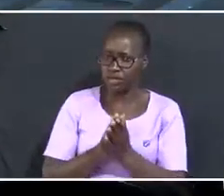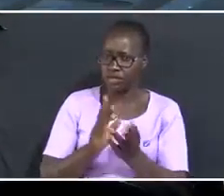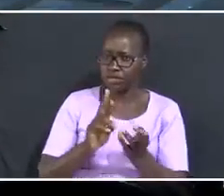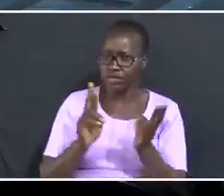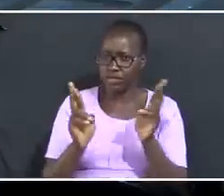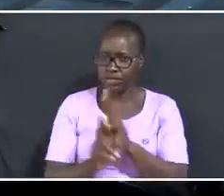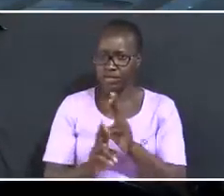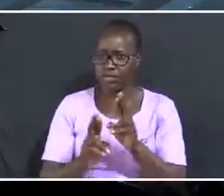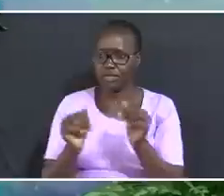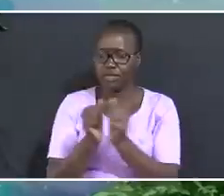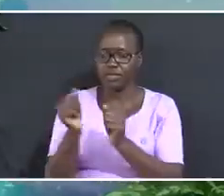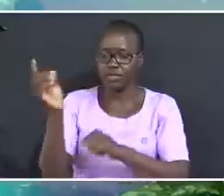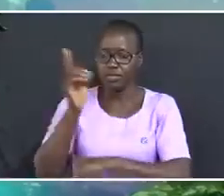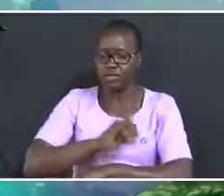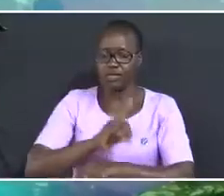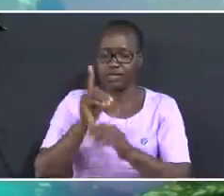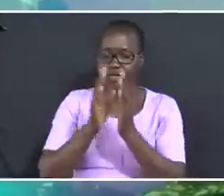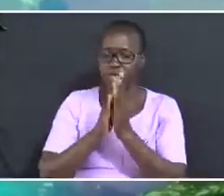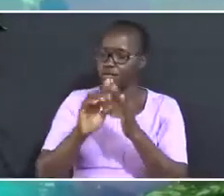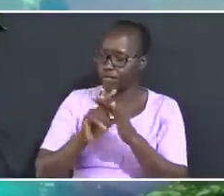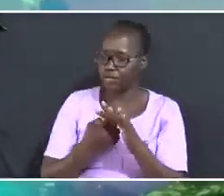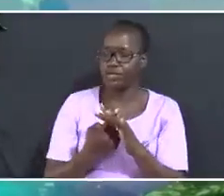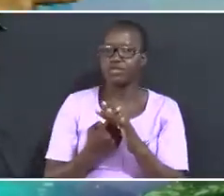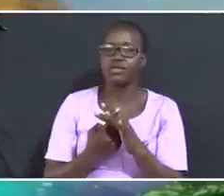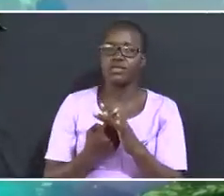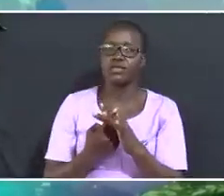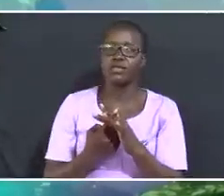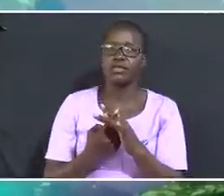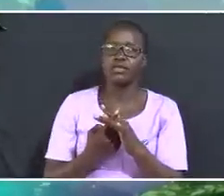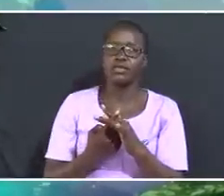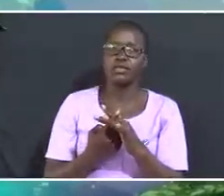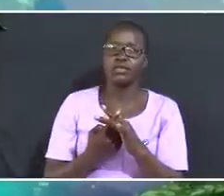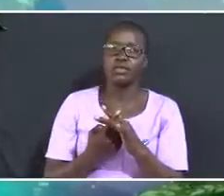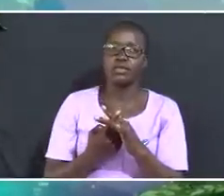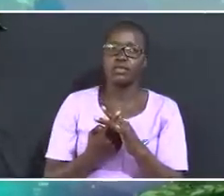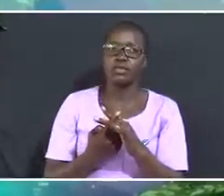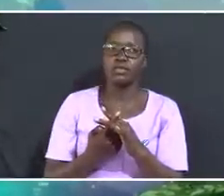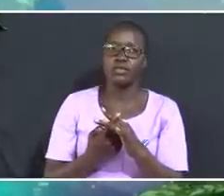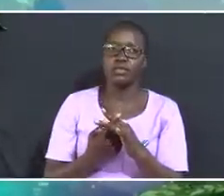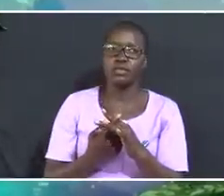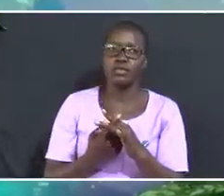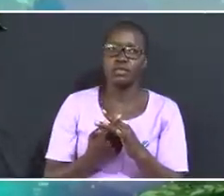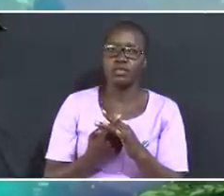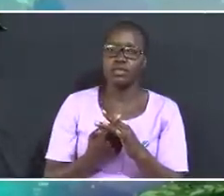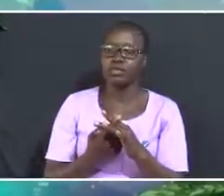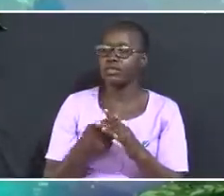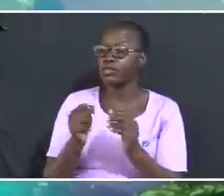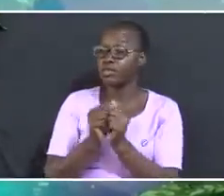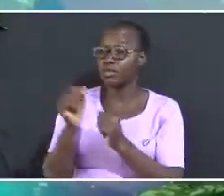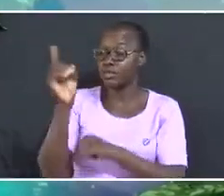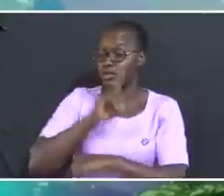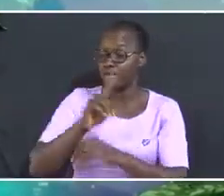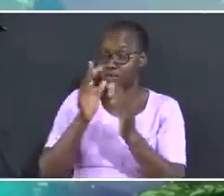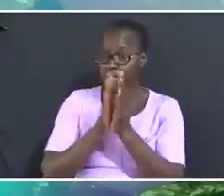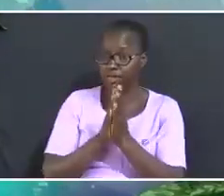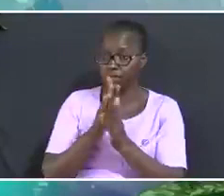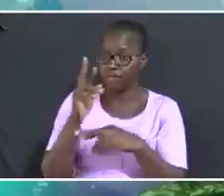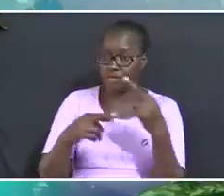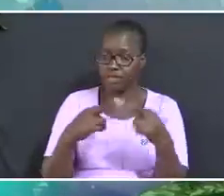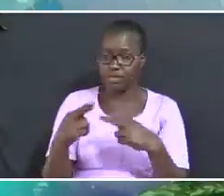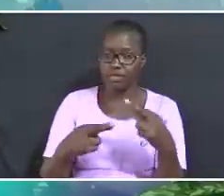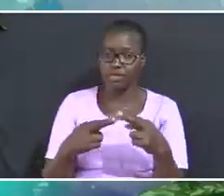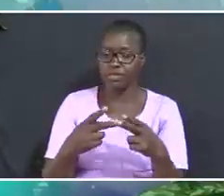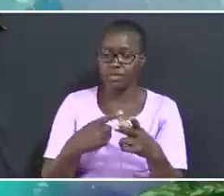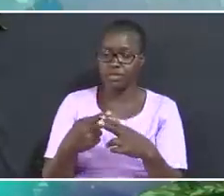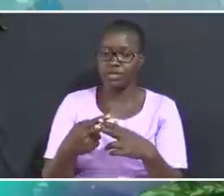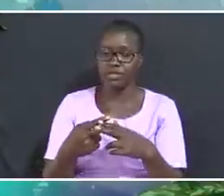days of prayer to begin and take two Sabbaths. 10 days of prayer and revival. Then